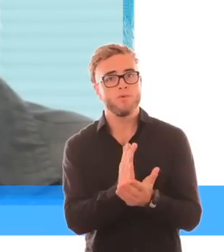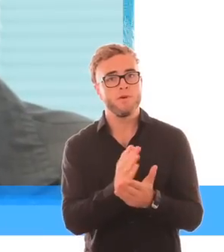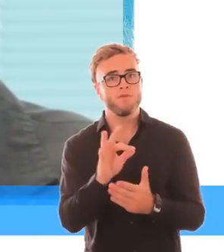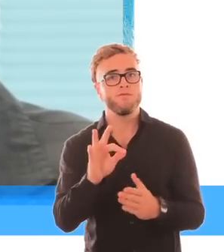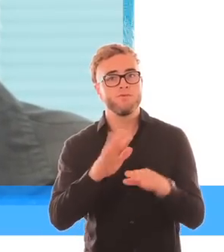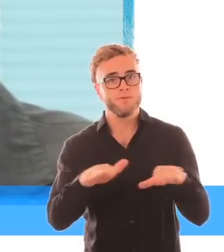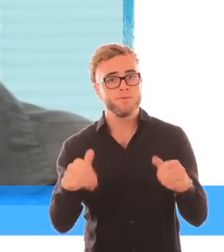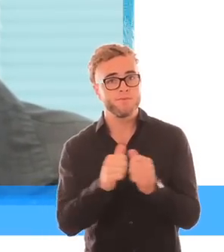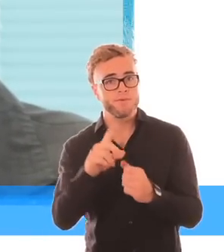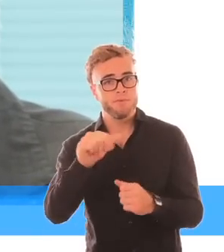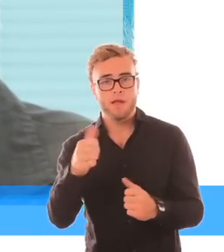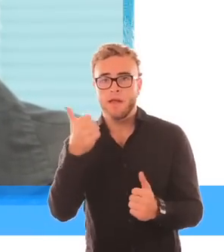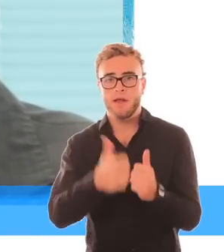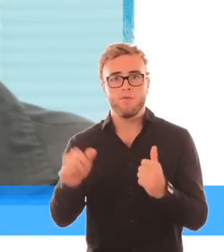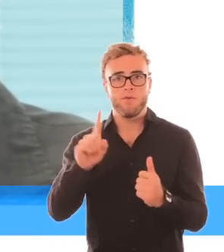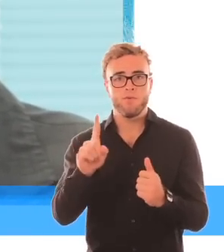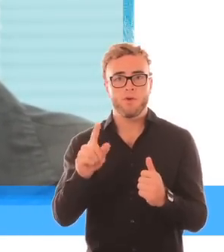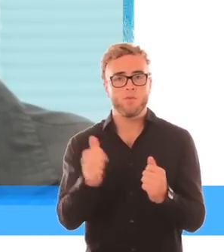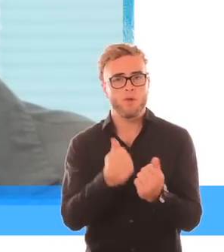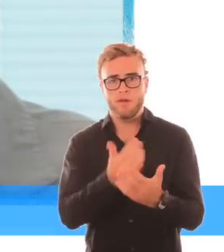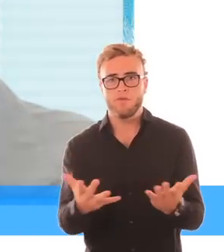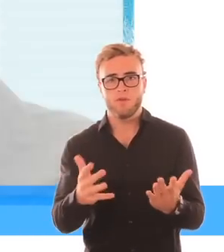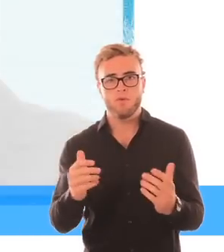in everything that we do all the time.